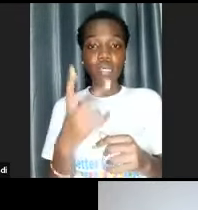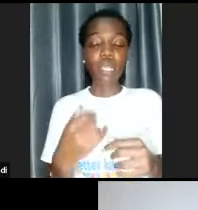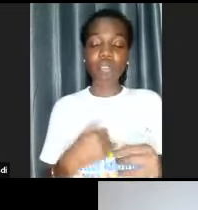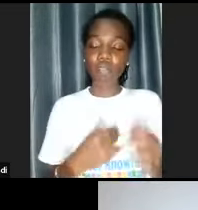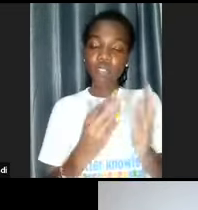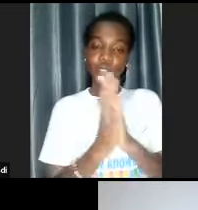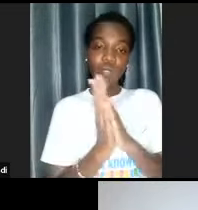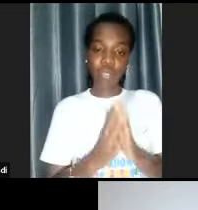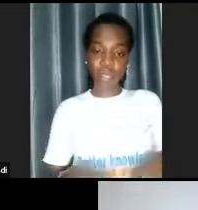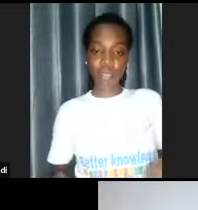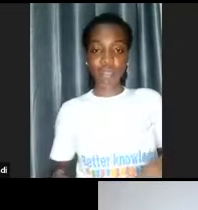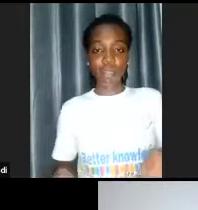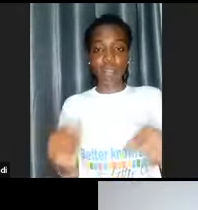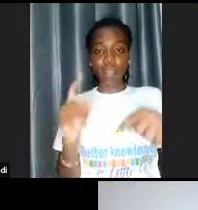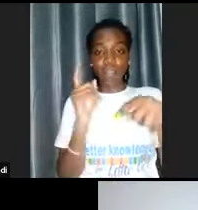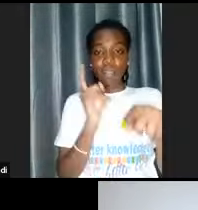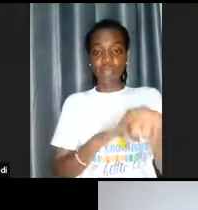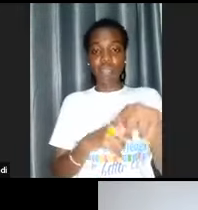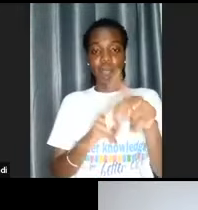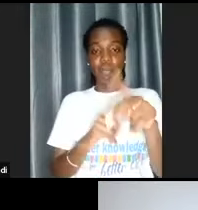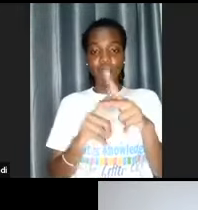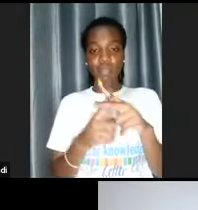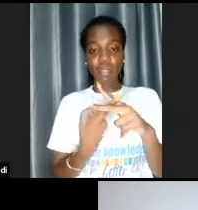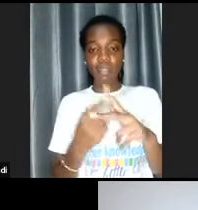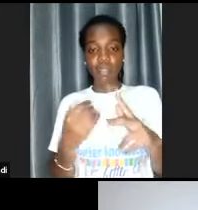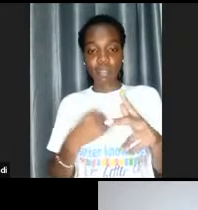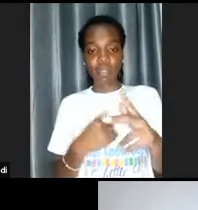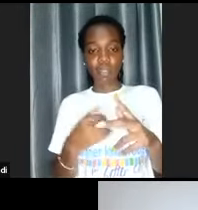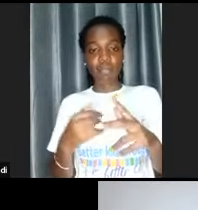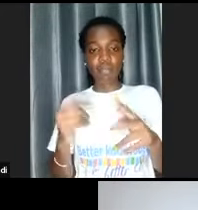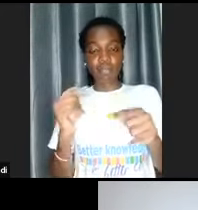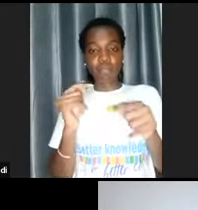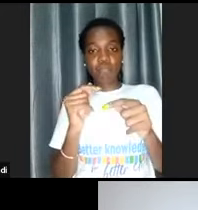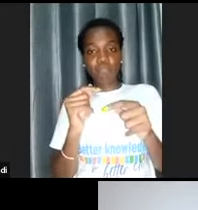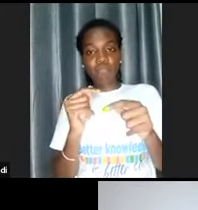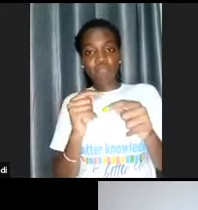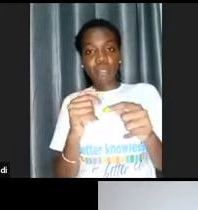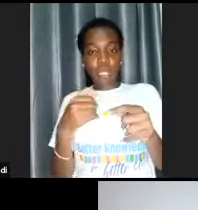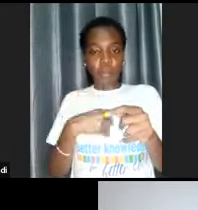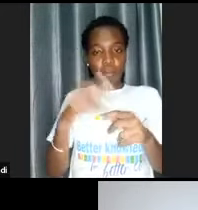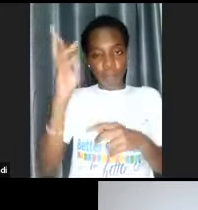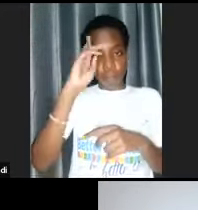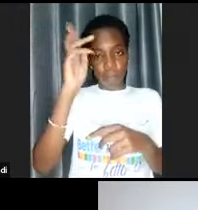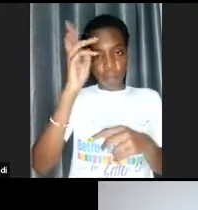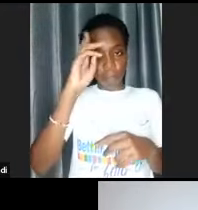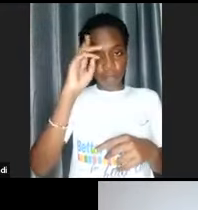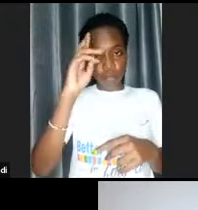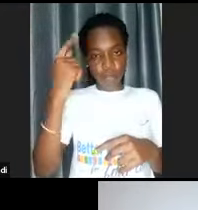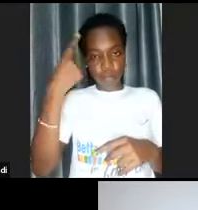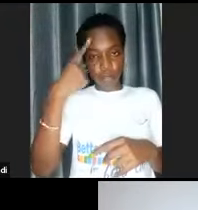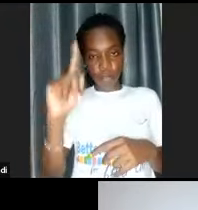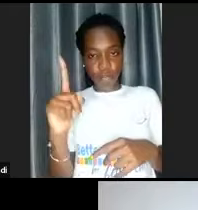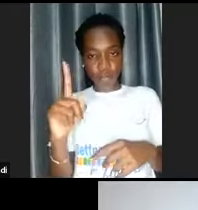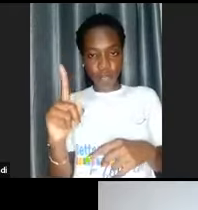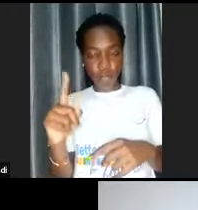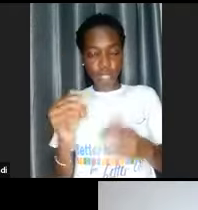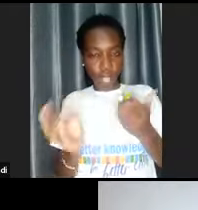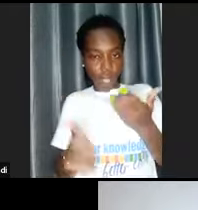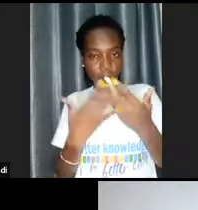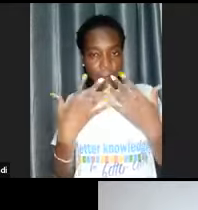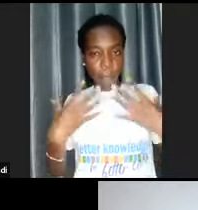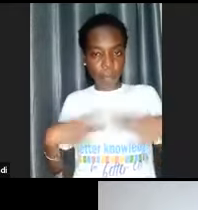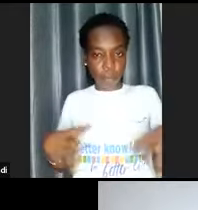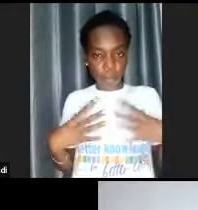I had 3 purpose statements. One purpose statement was I make things, I help people see